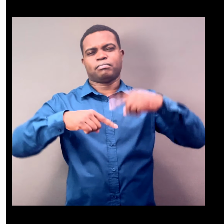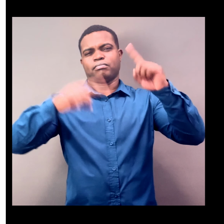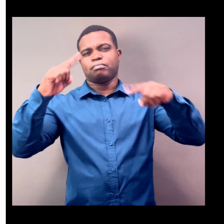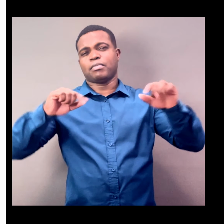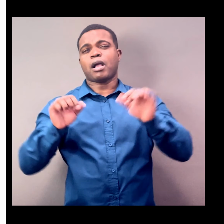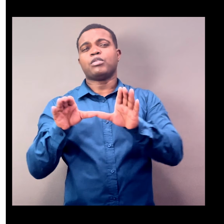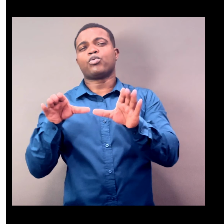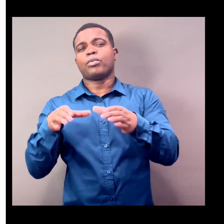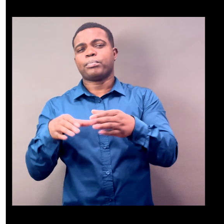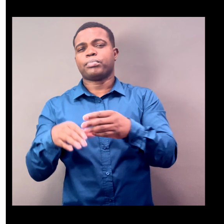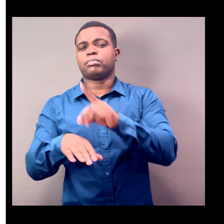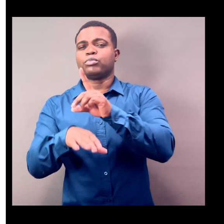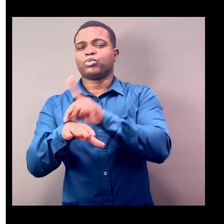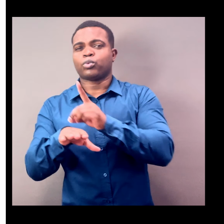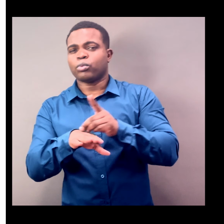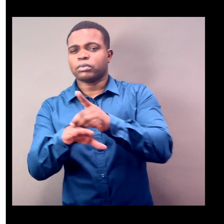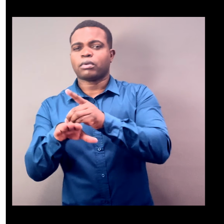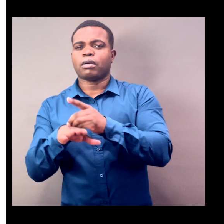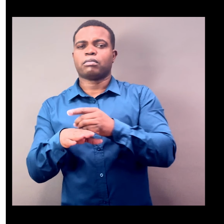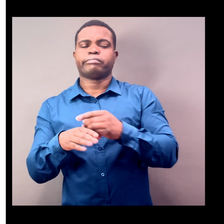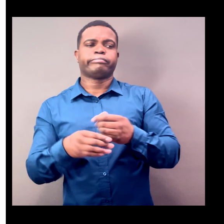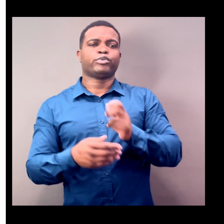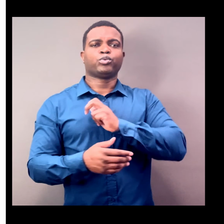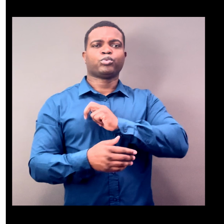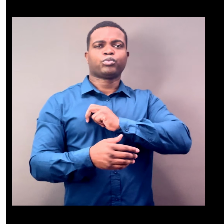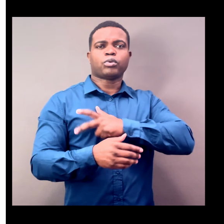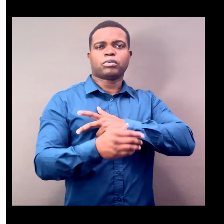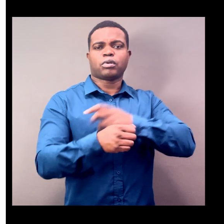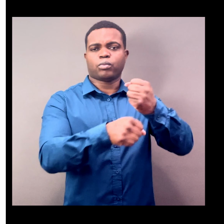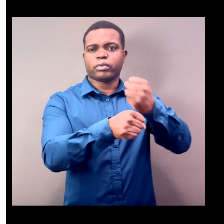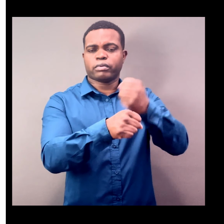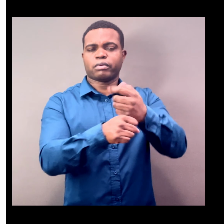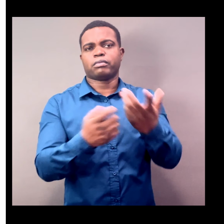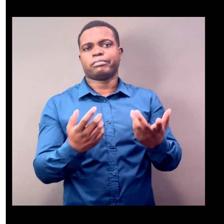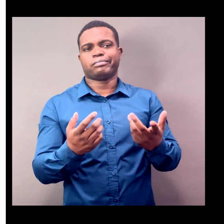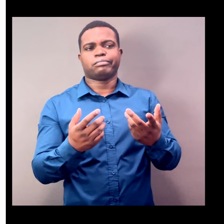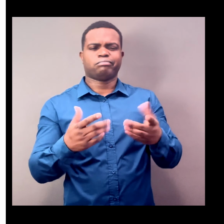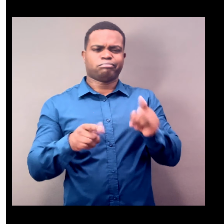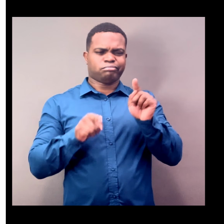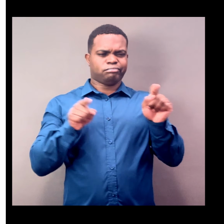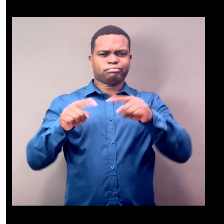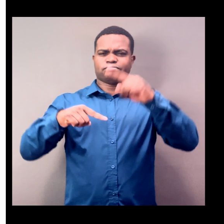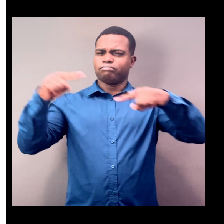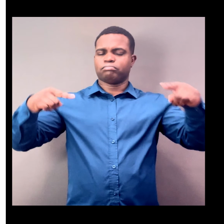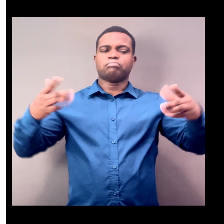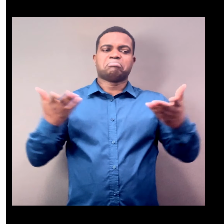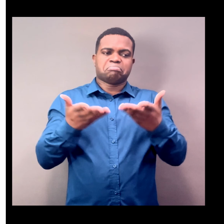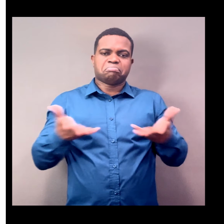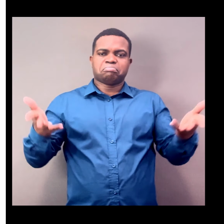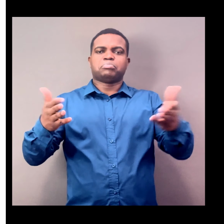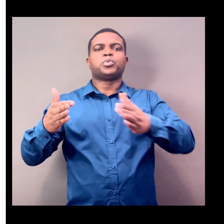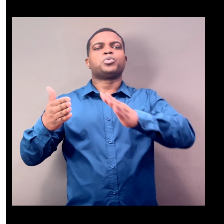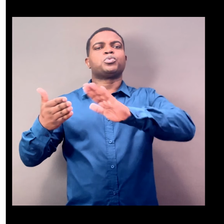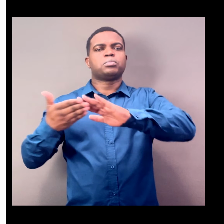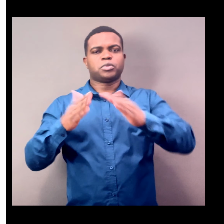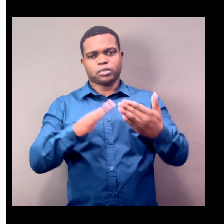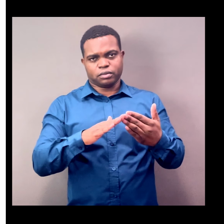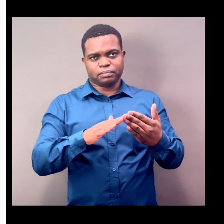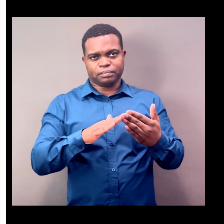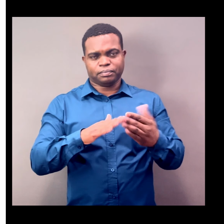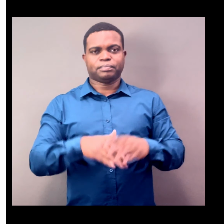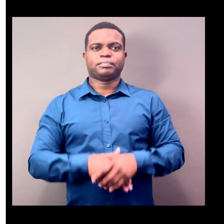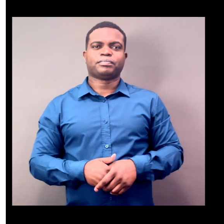of medical doctors, group of social workers. They are also community. Or